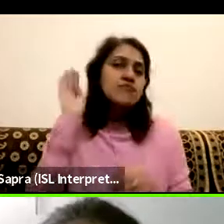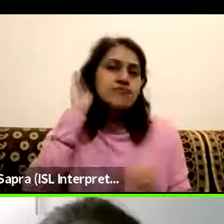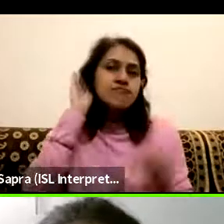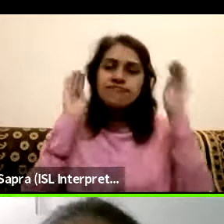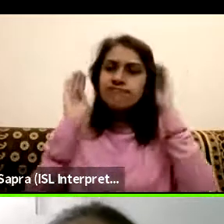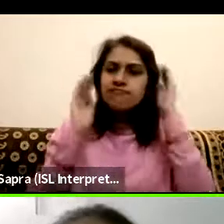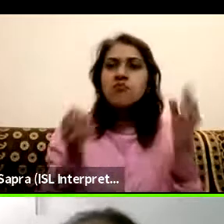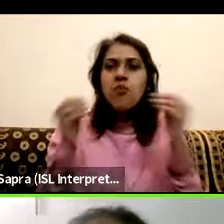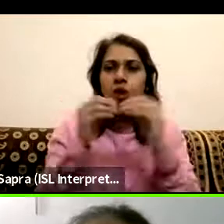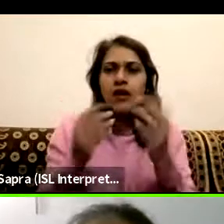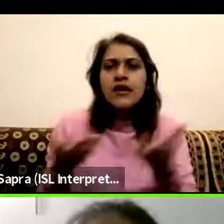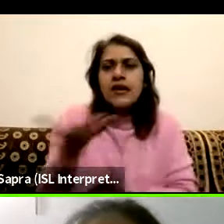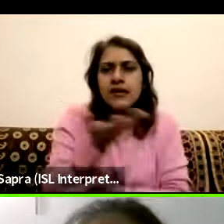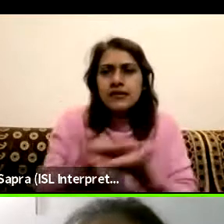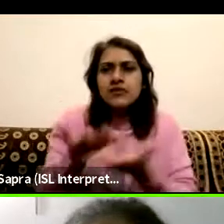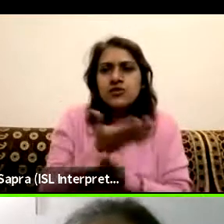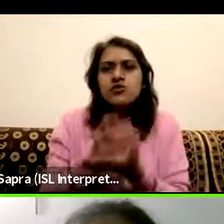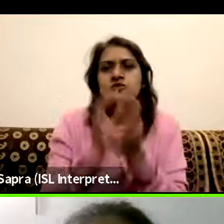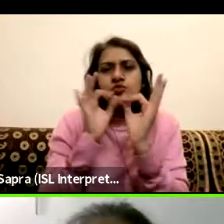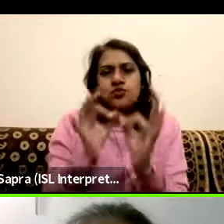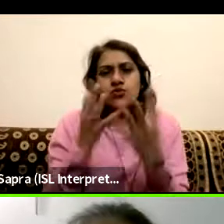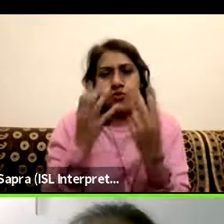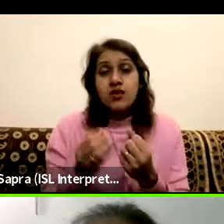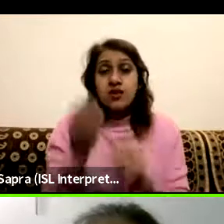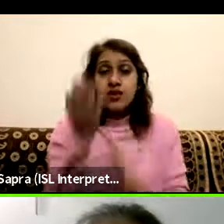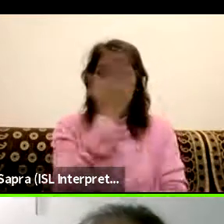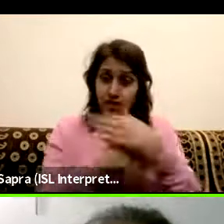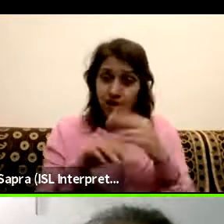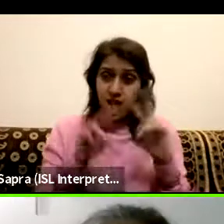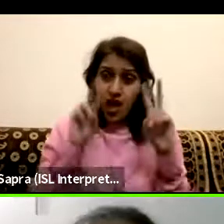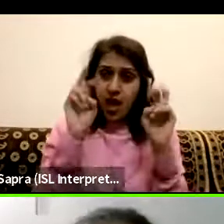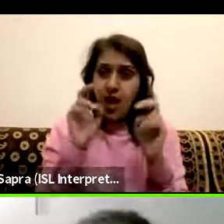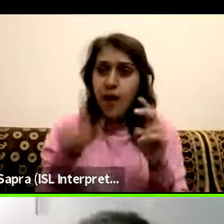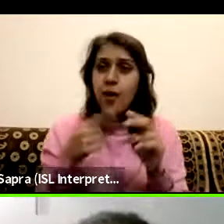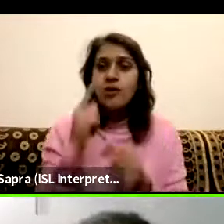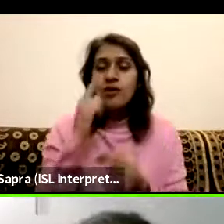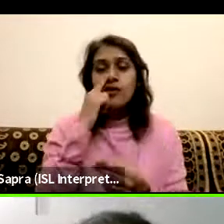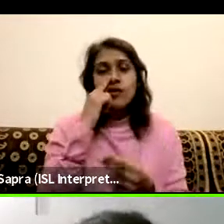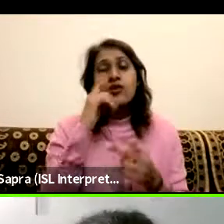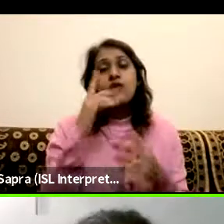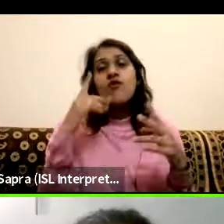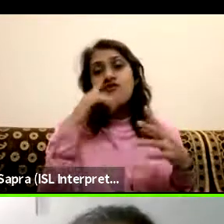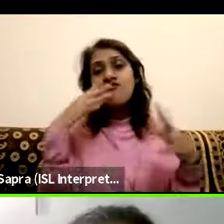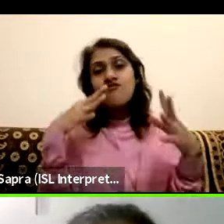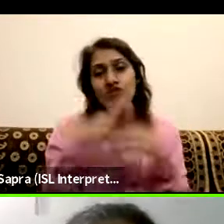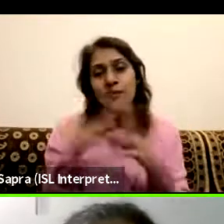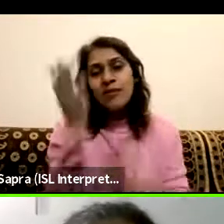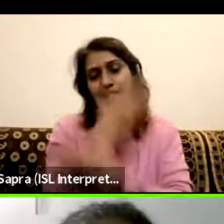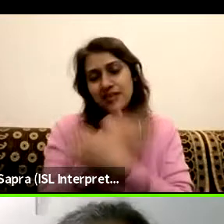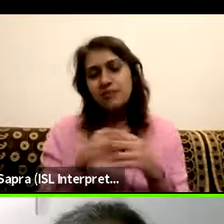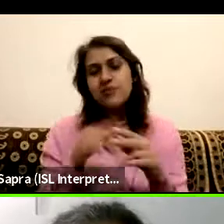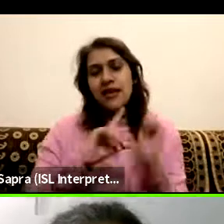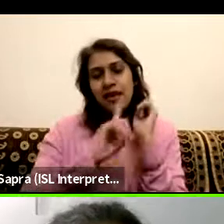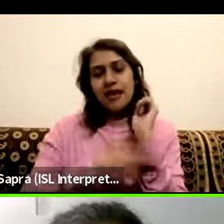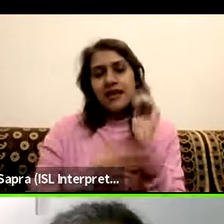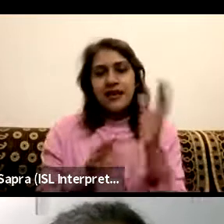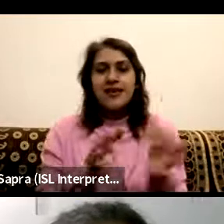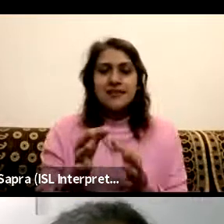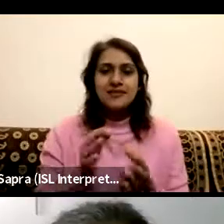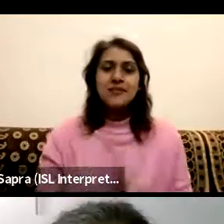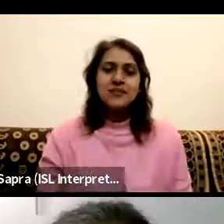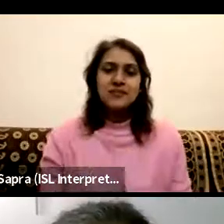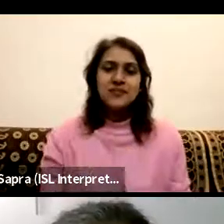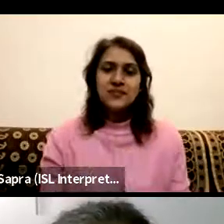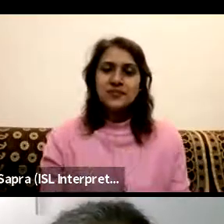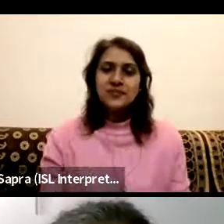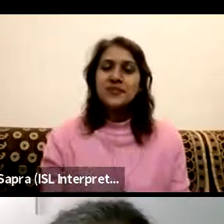good discussion. I'll talk about children with disabilities and women with disabilities later. Thank you. Thank you so